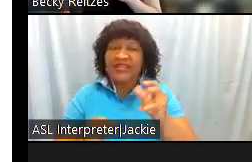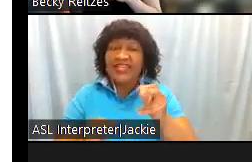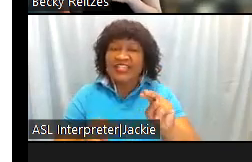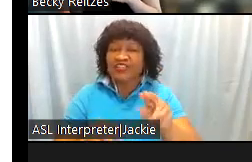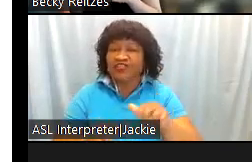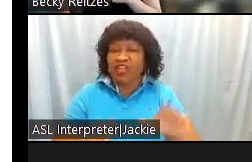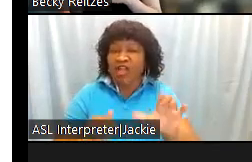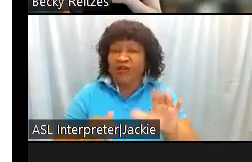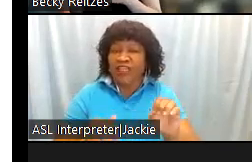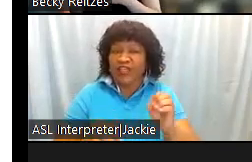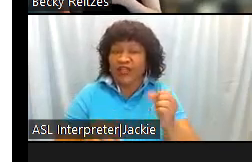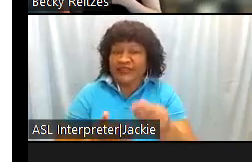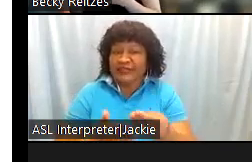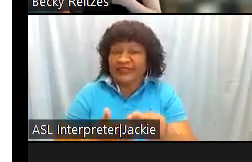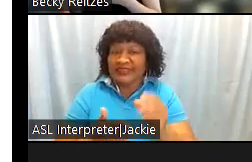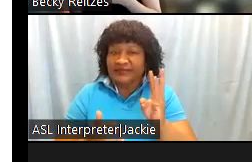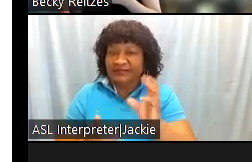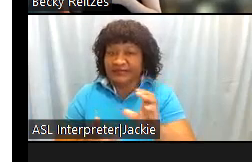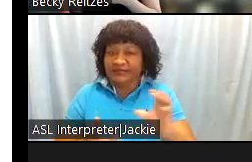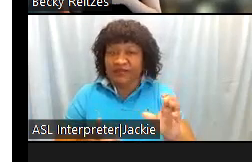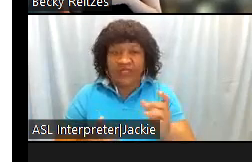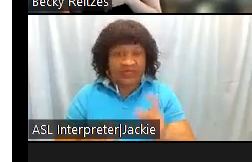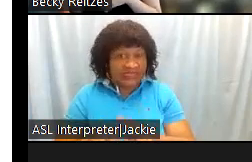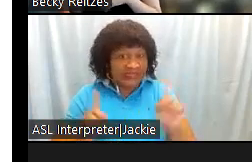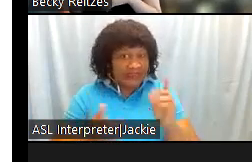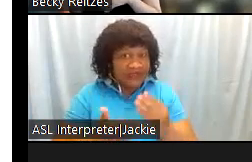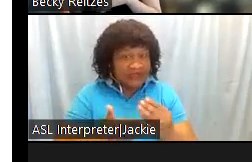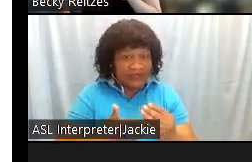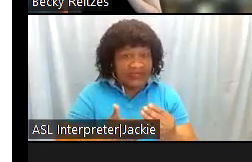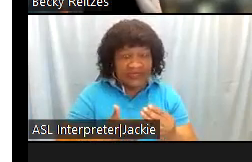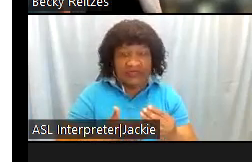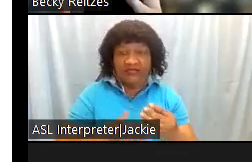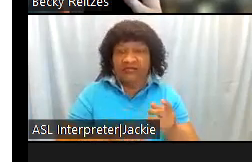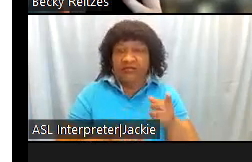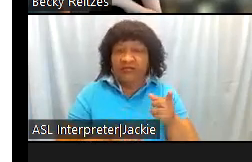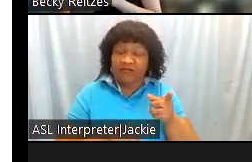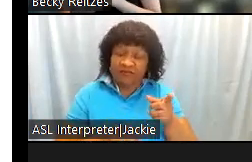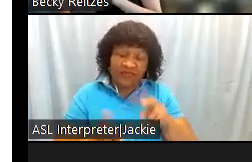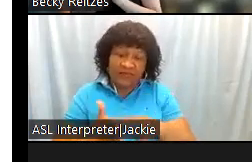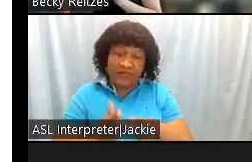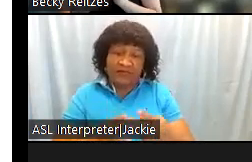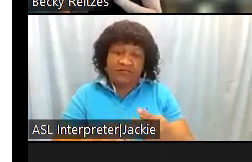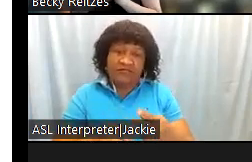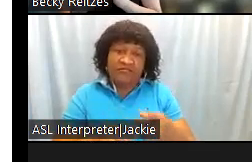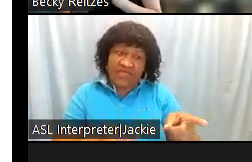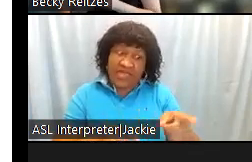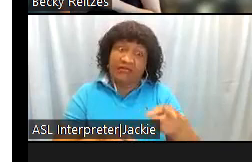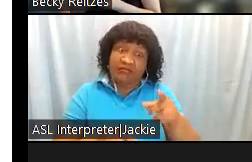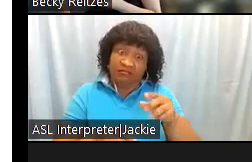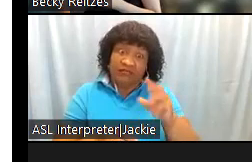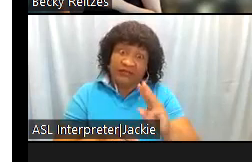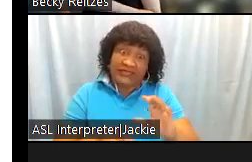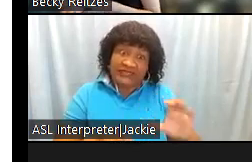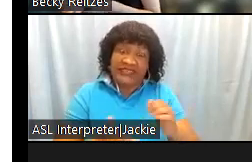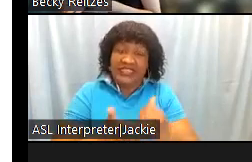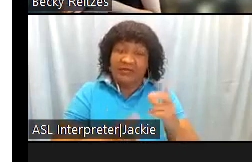Care Subsidy, so which is a different subsidy that will also help support folks in